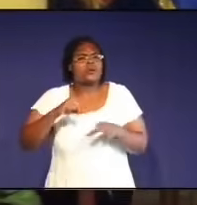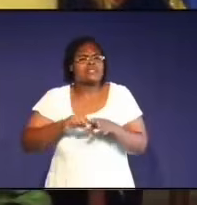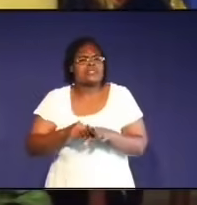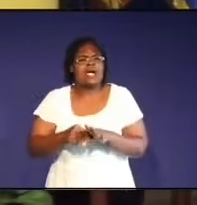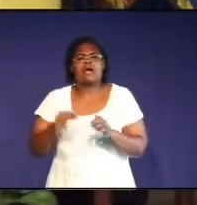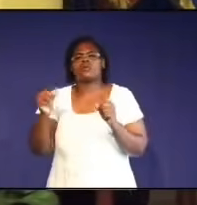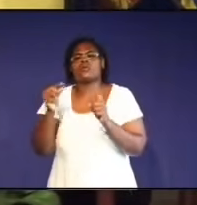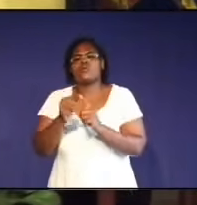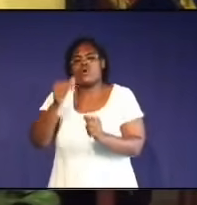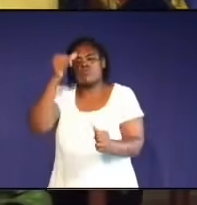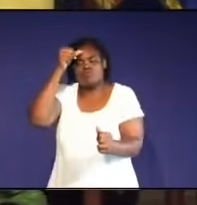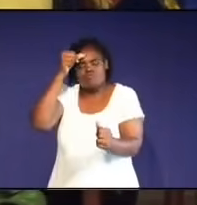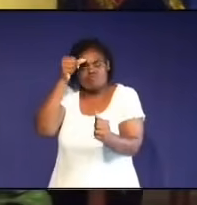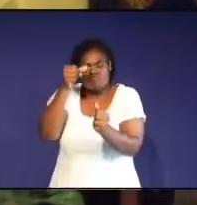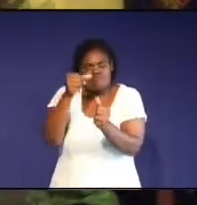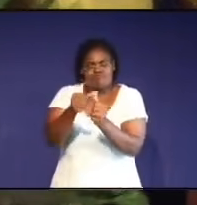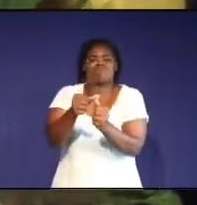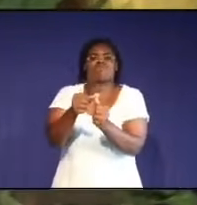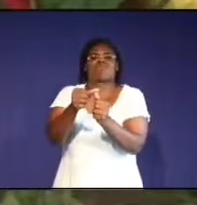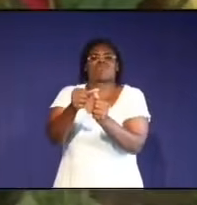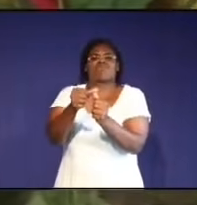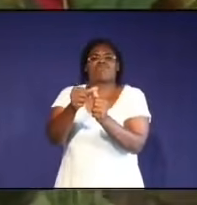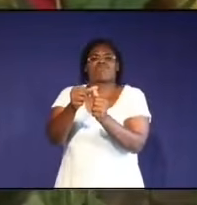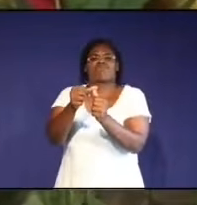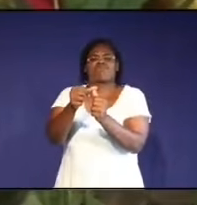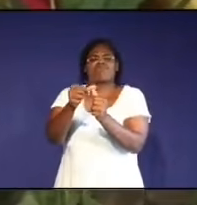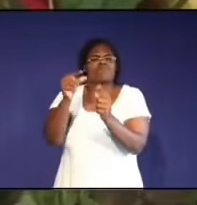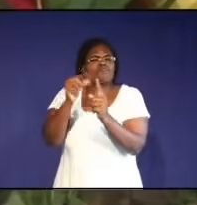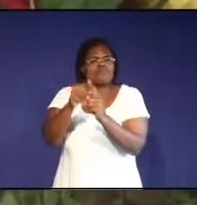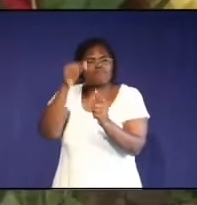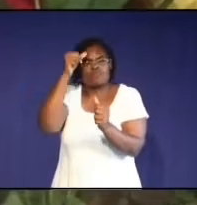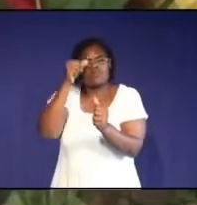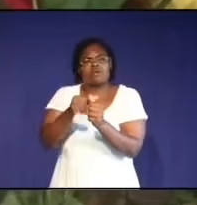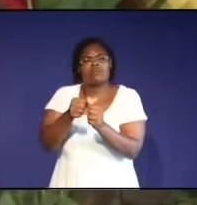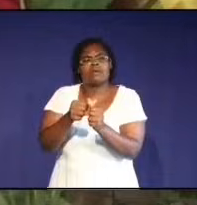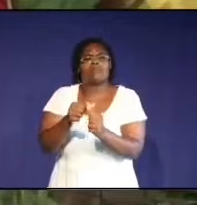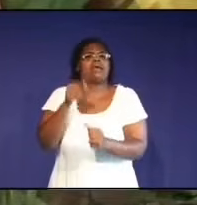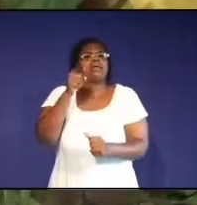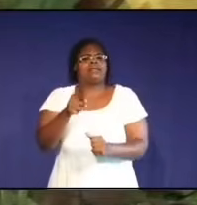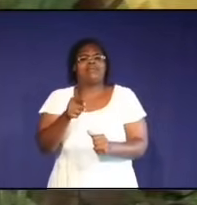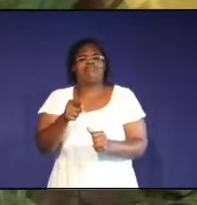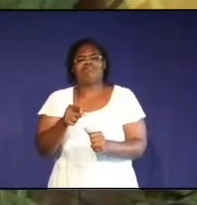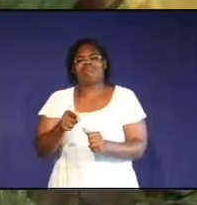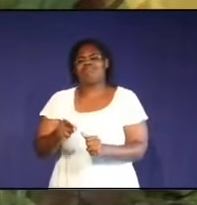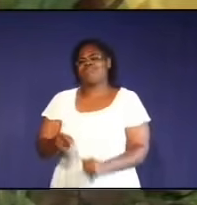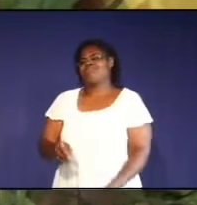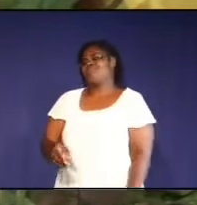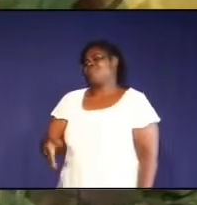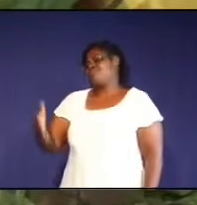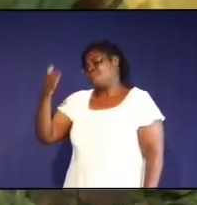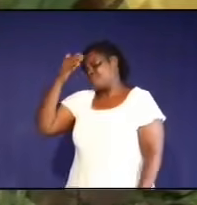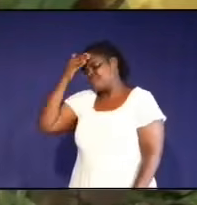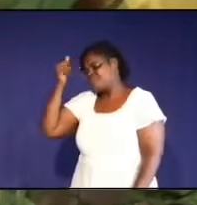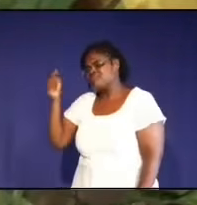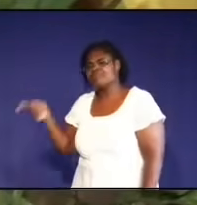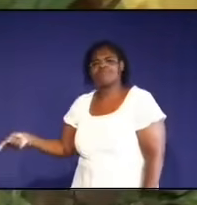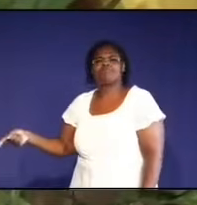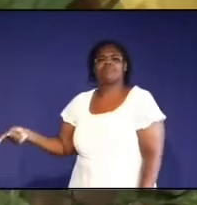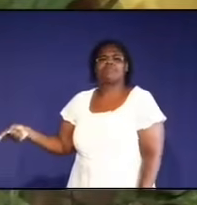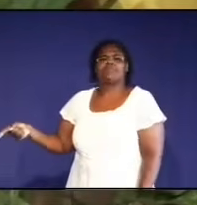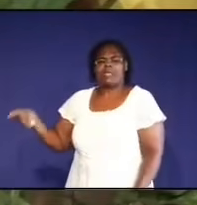remember is the one the world has chosen to forget. Remember the Sabbath day to keep it